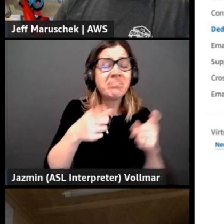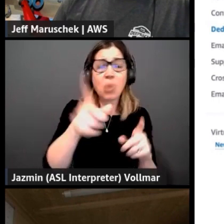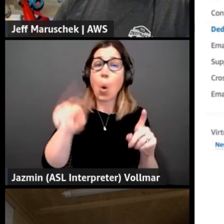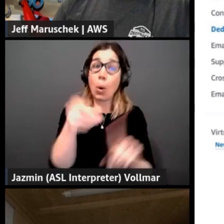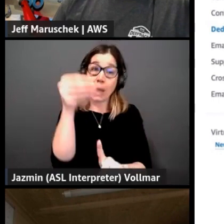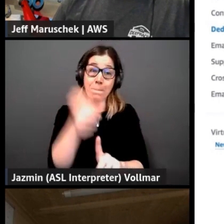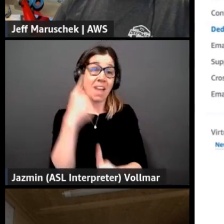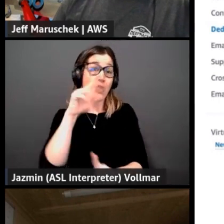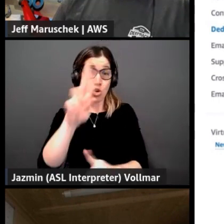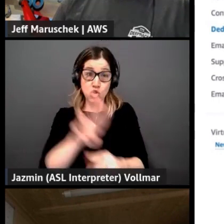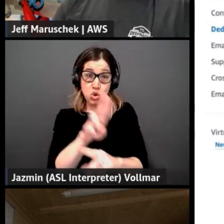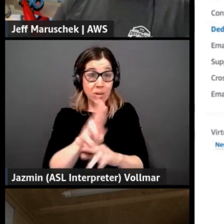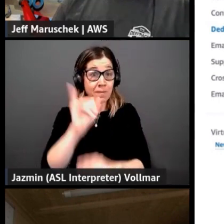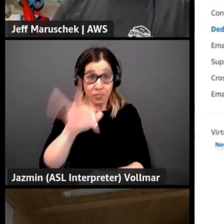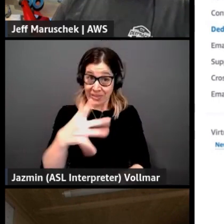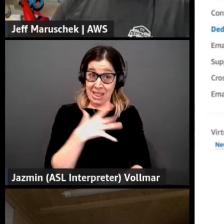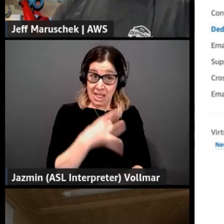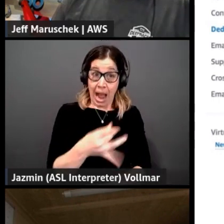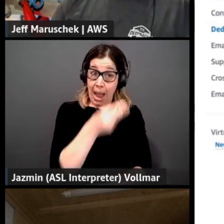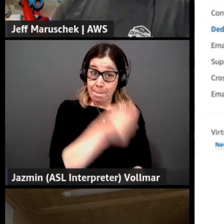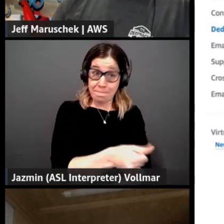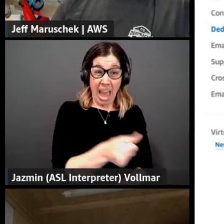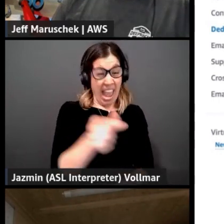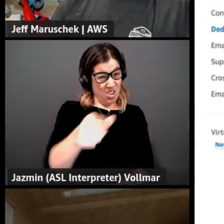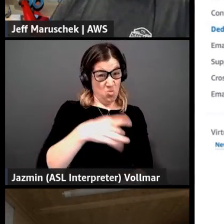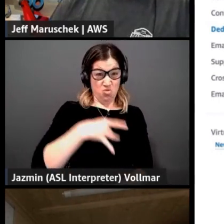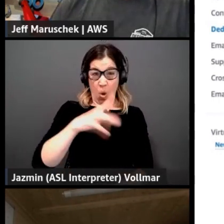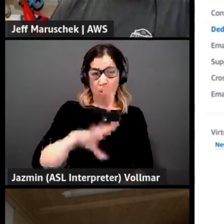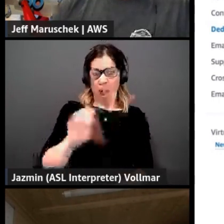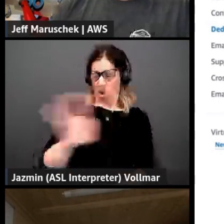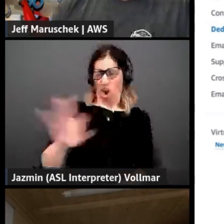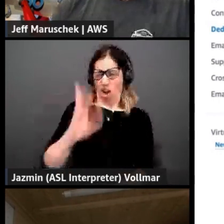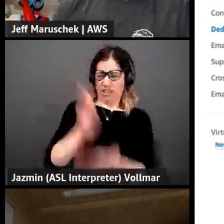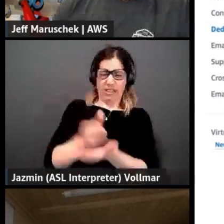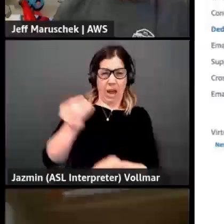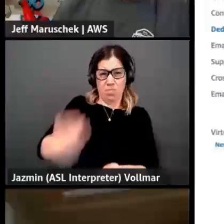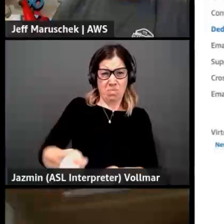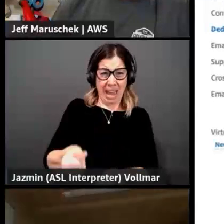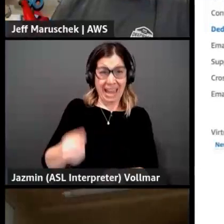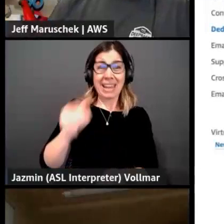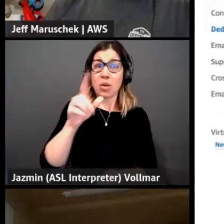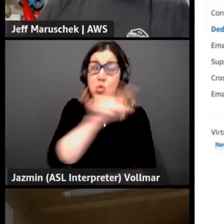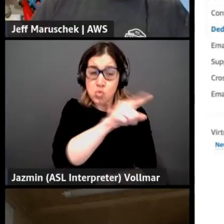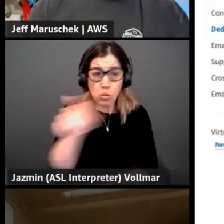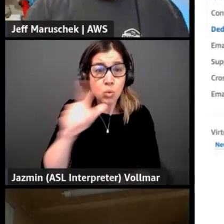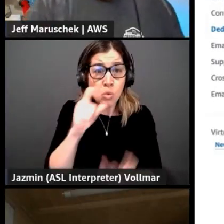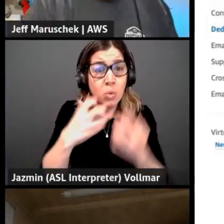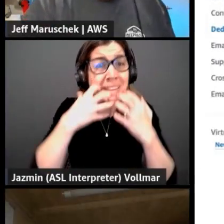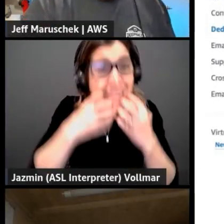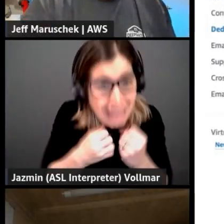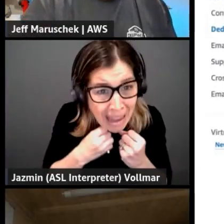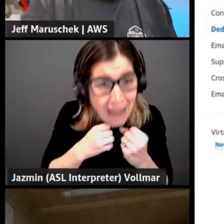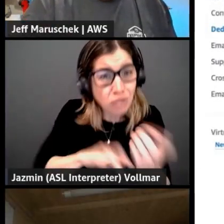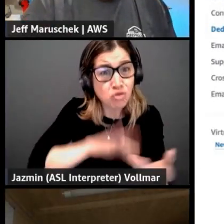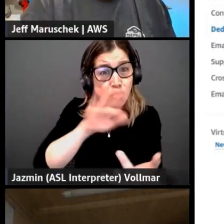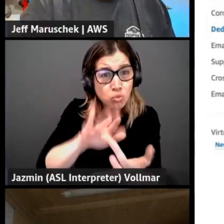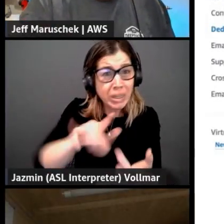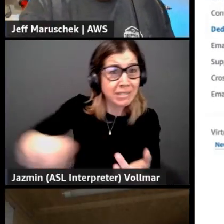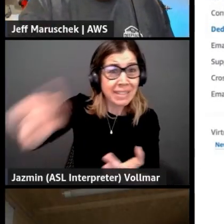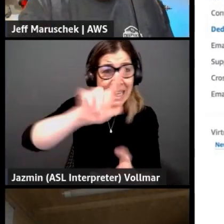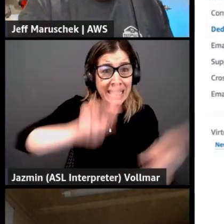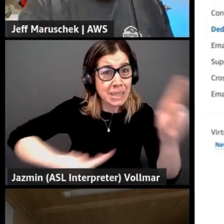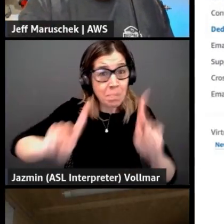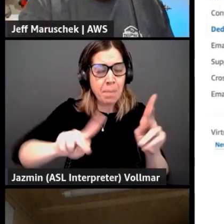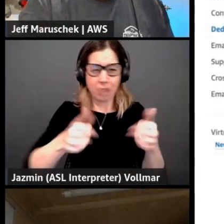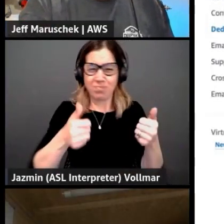turn it off if it's not for you. But I would suggest that people really who care about reaching their recipient's inbox try these features